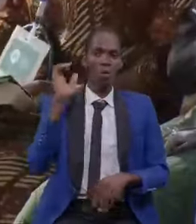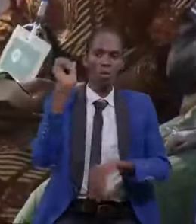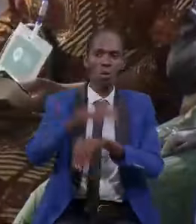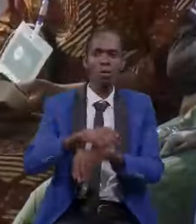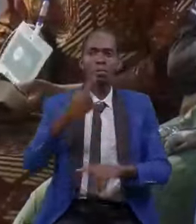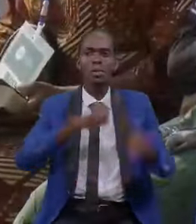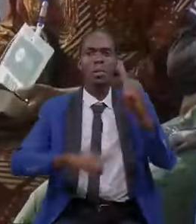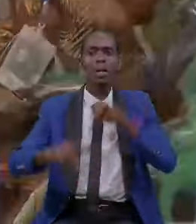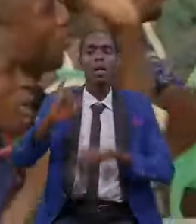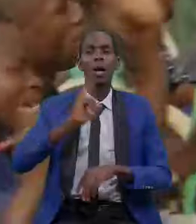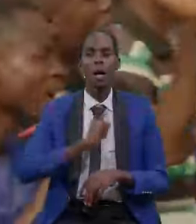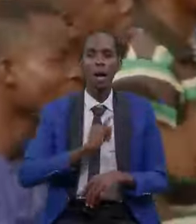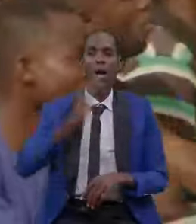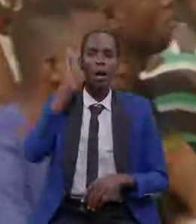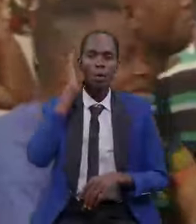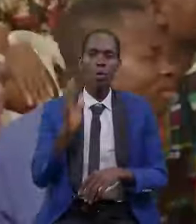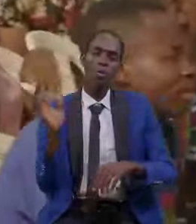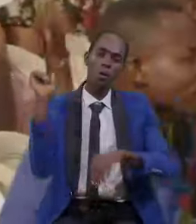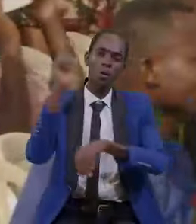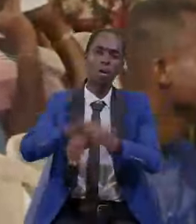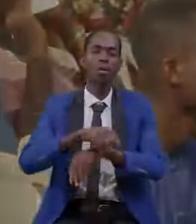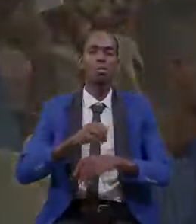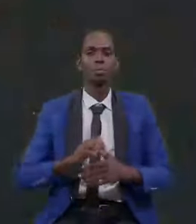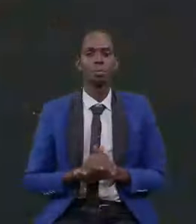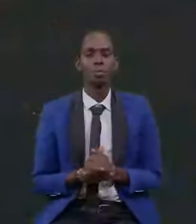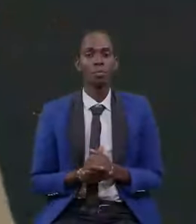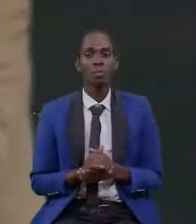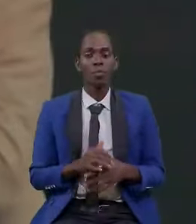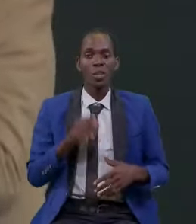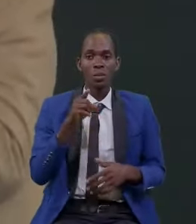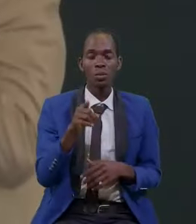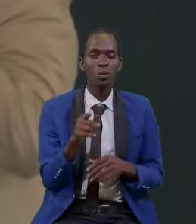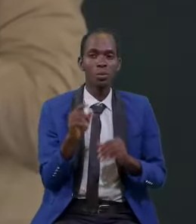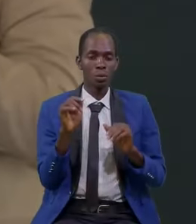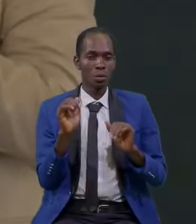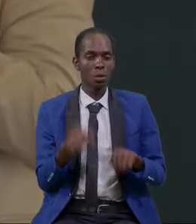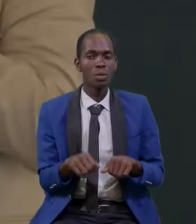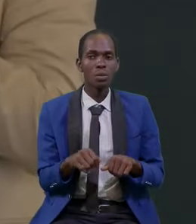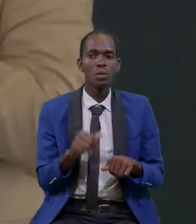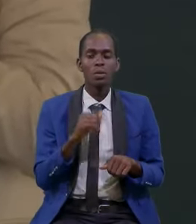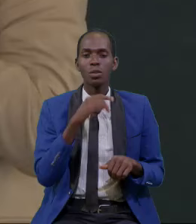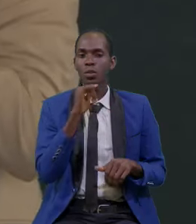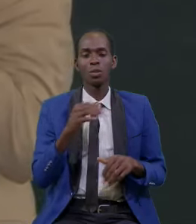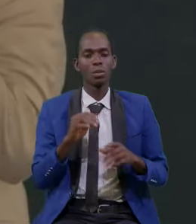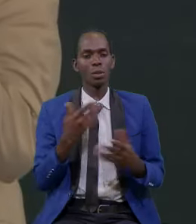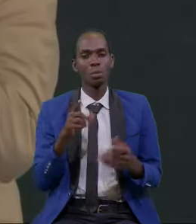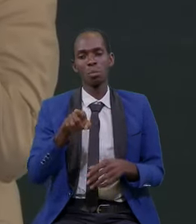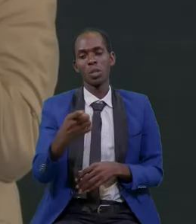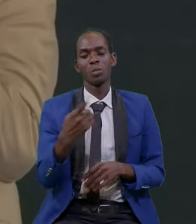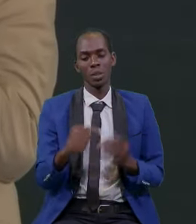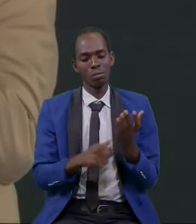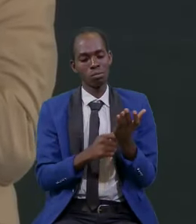will overcome. You'll overcome the flesh. My flesh is pushing me. You'll overcome if you're a